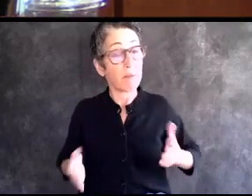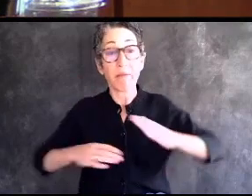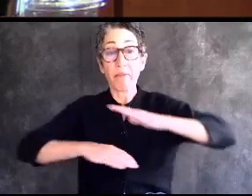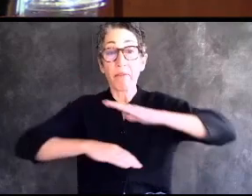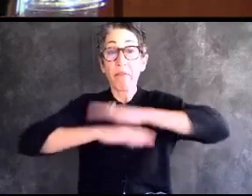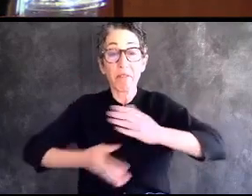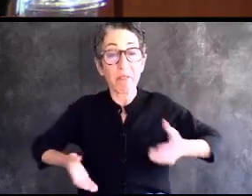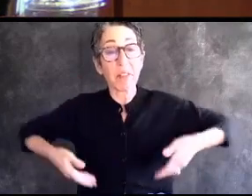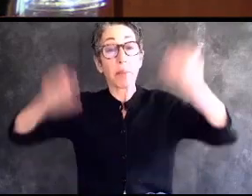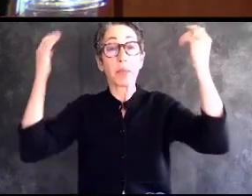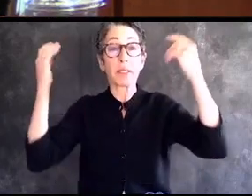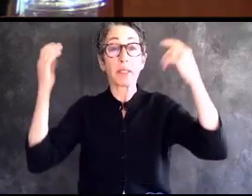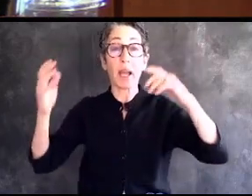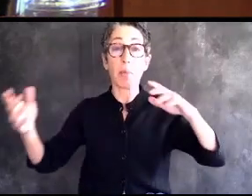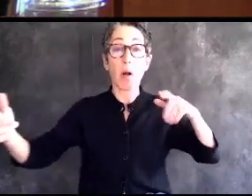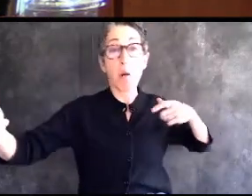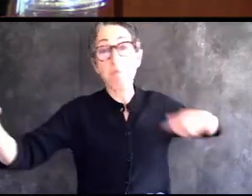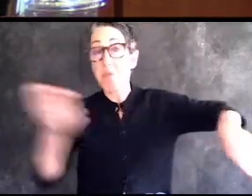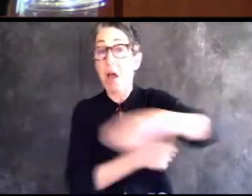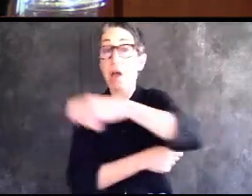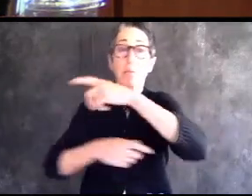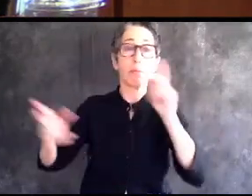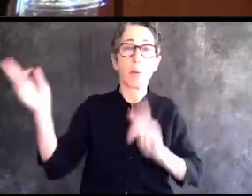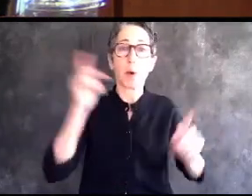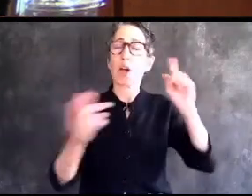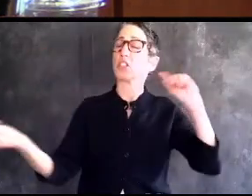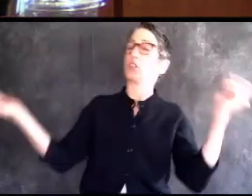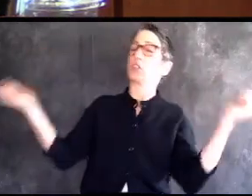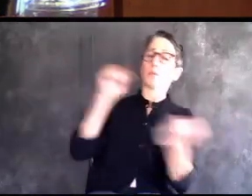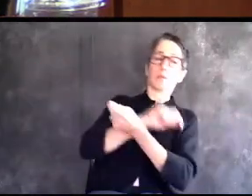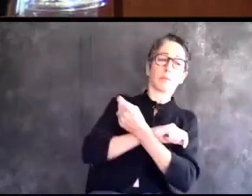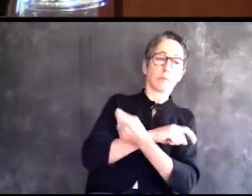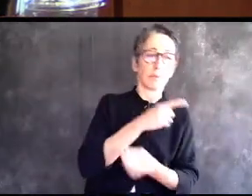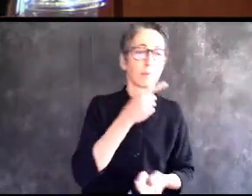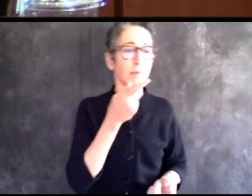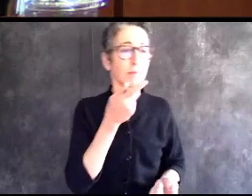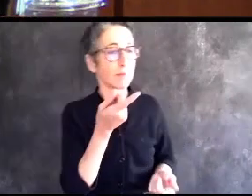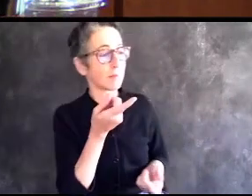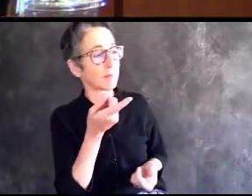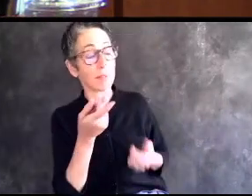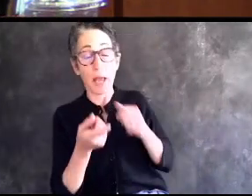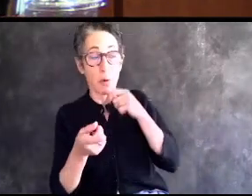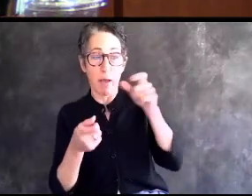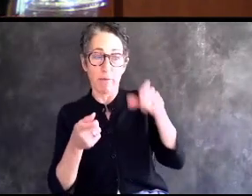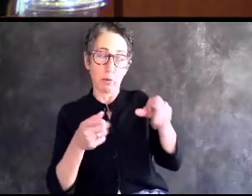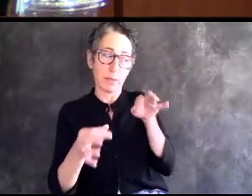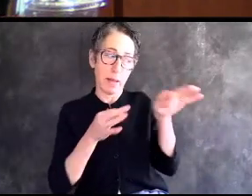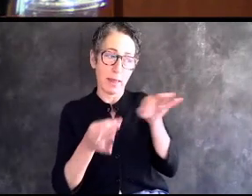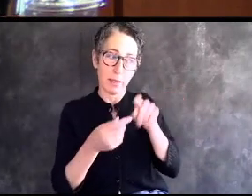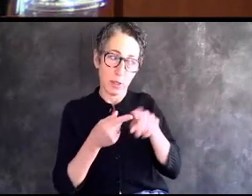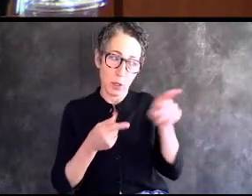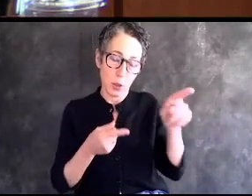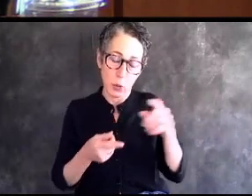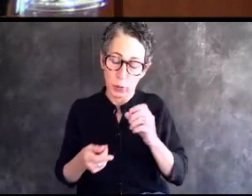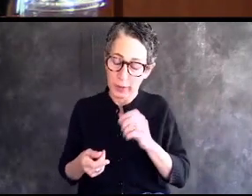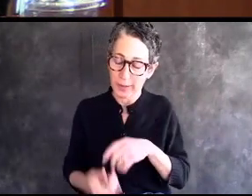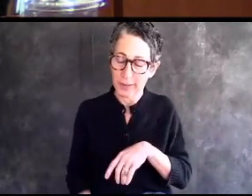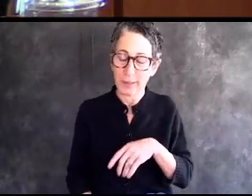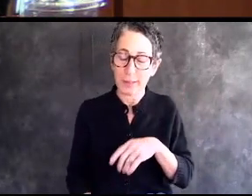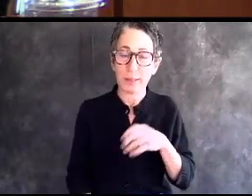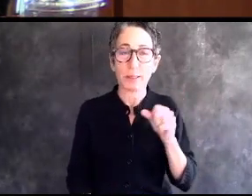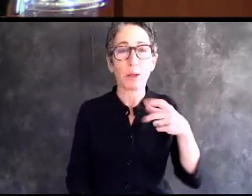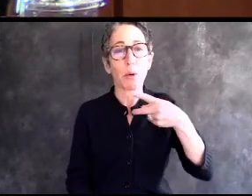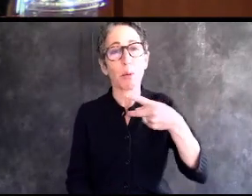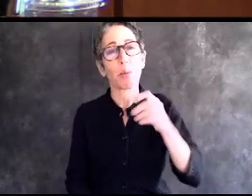You know, you're the original open government person. I don't have to explain this to you. But police and similar